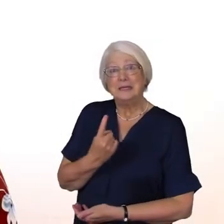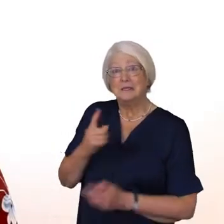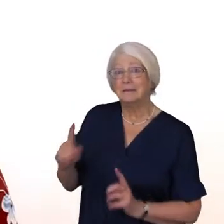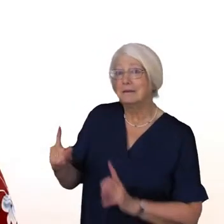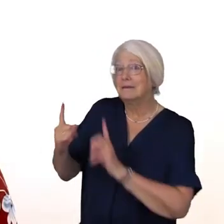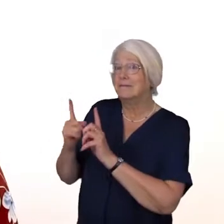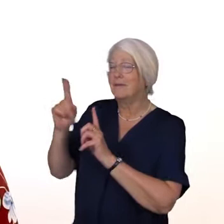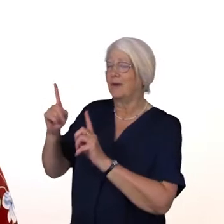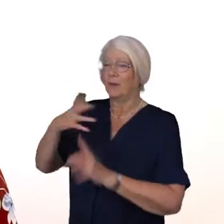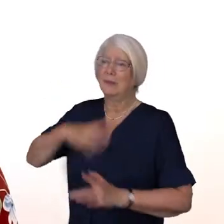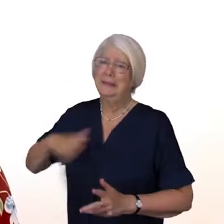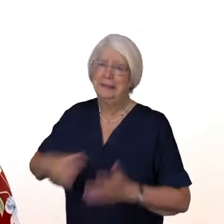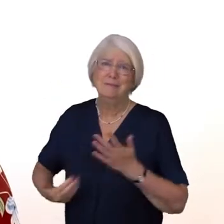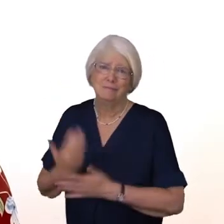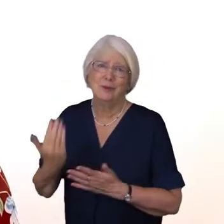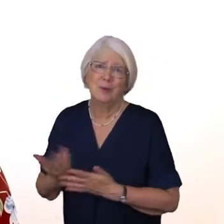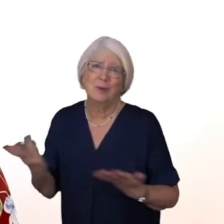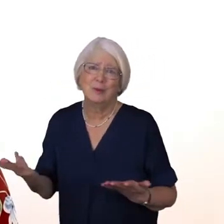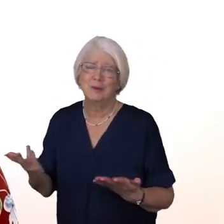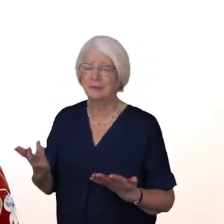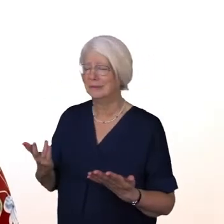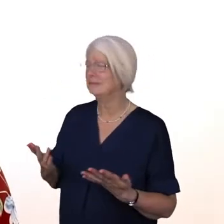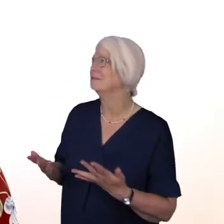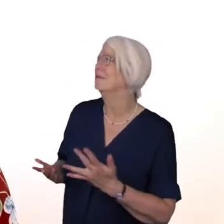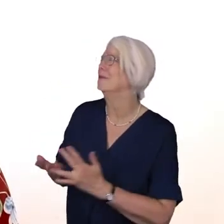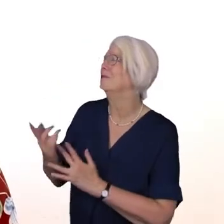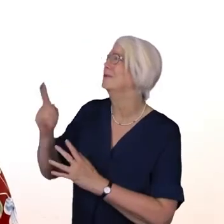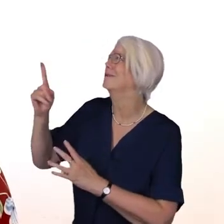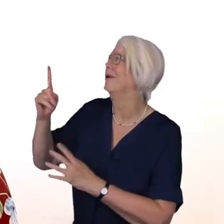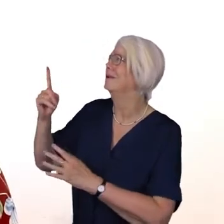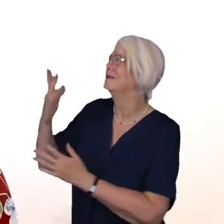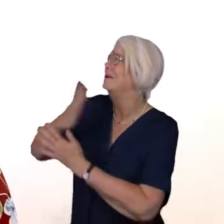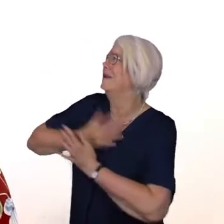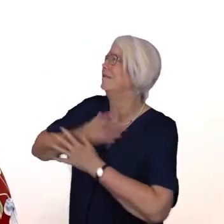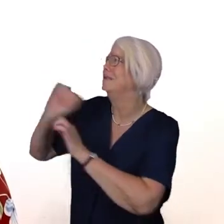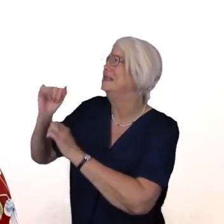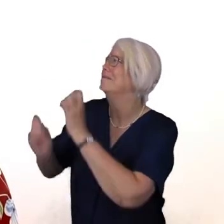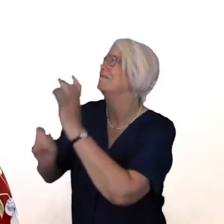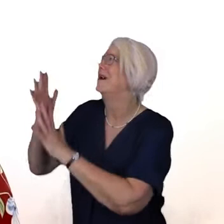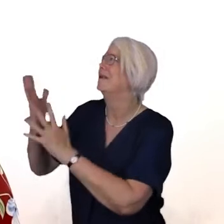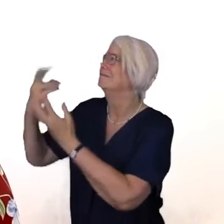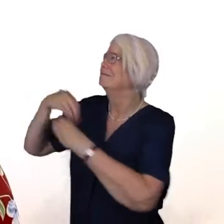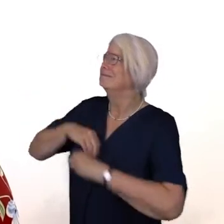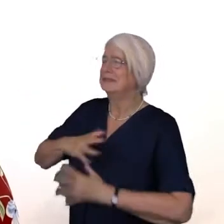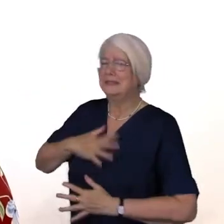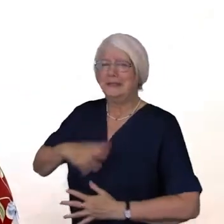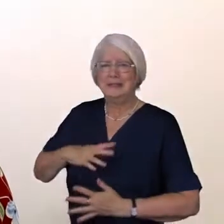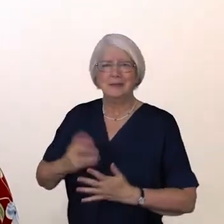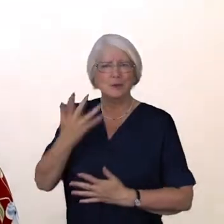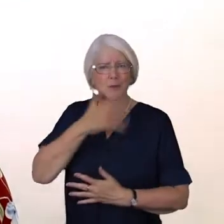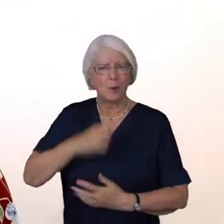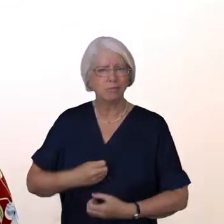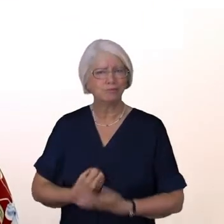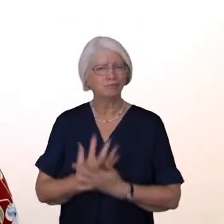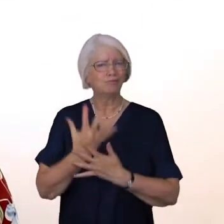of us comes to God in need of renewal through the fire of God's love, in need of refreshment